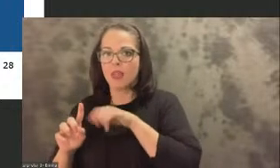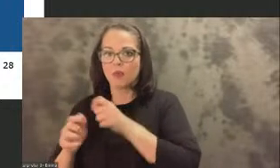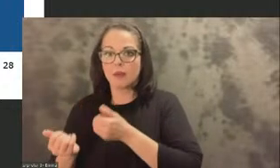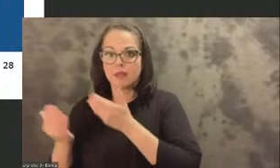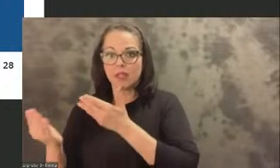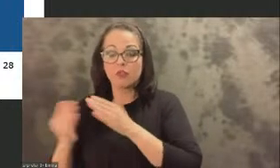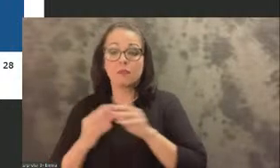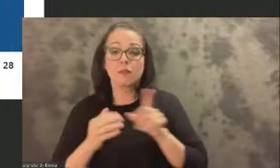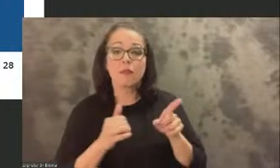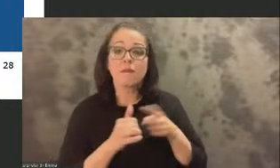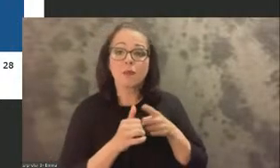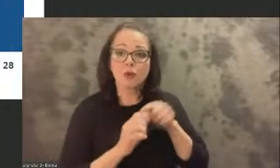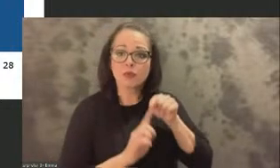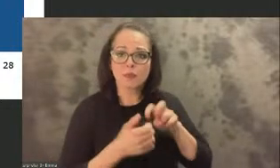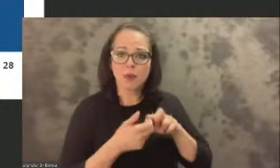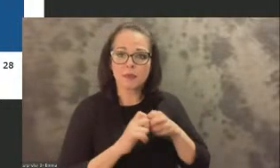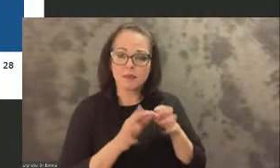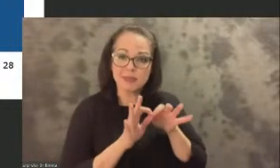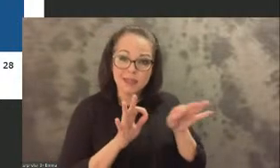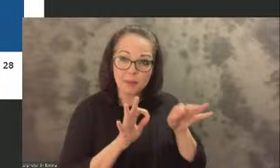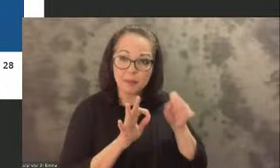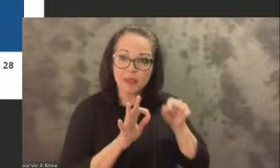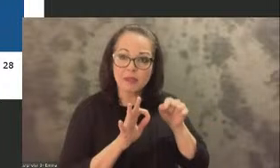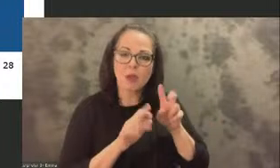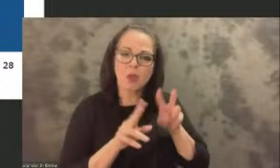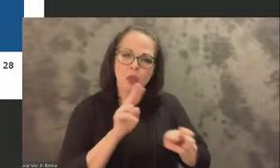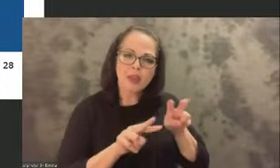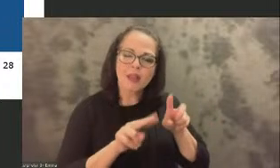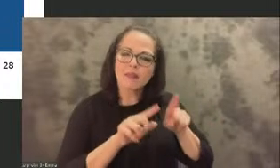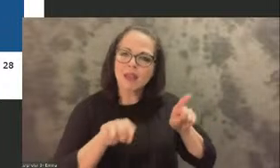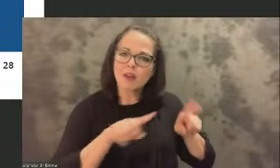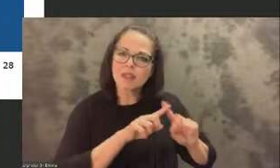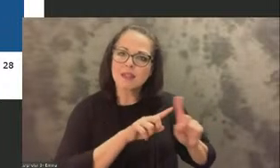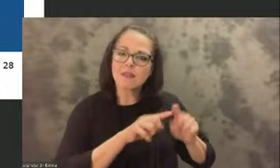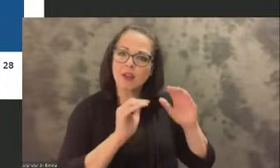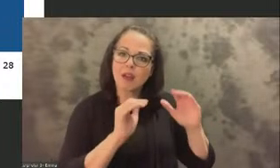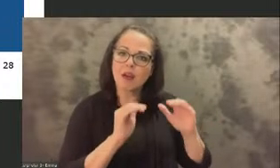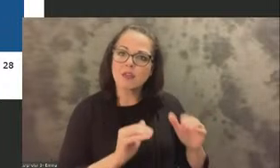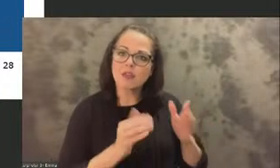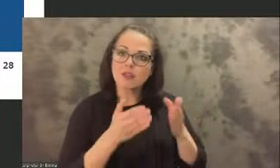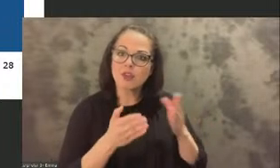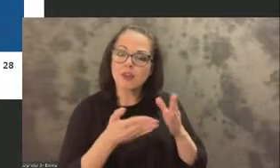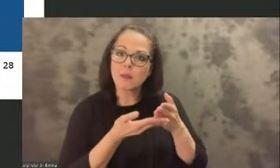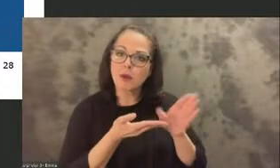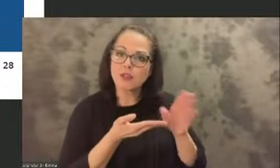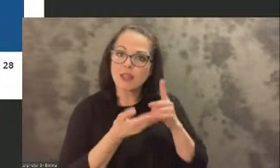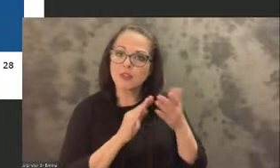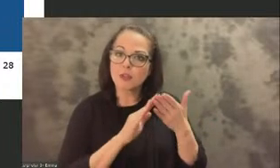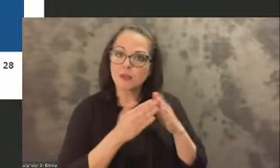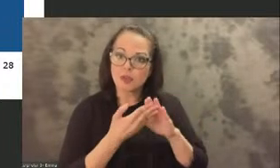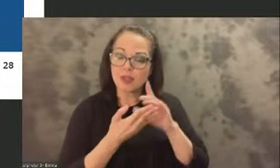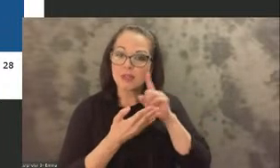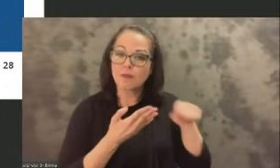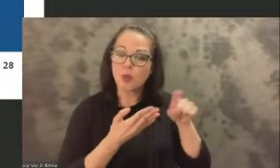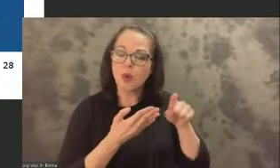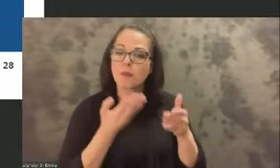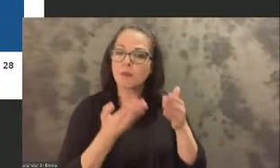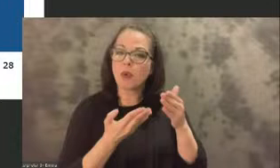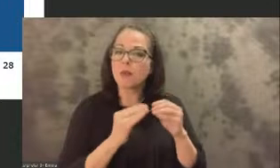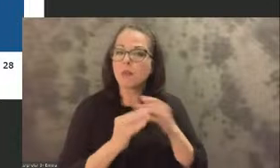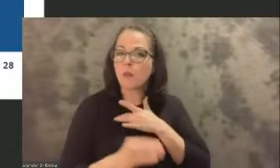first problem statement is looking at various underserved and marginalized communities who are more likely to